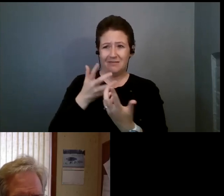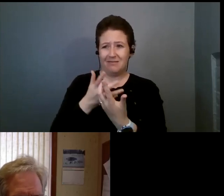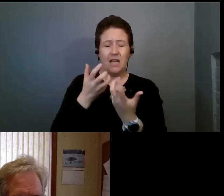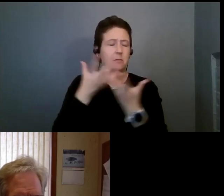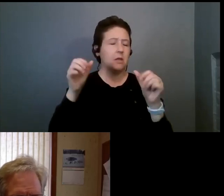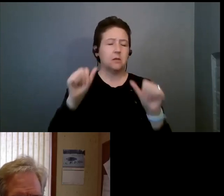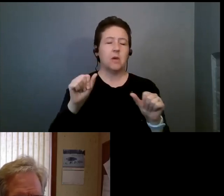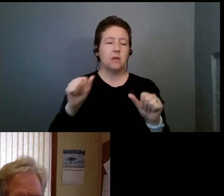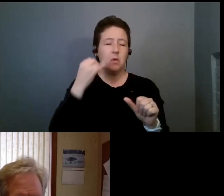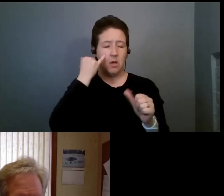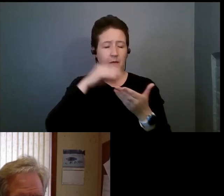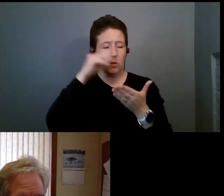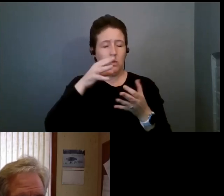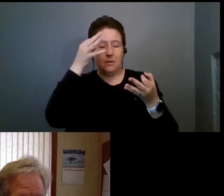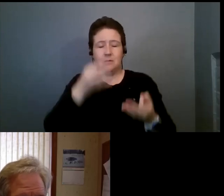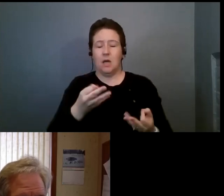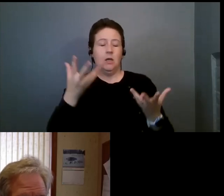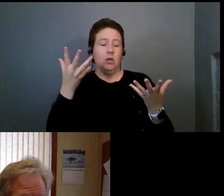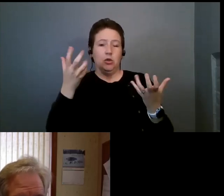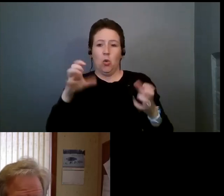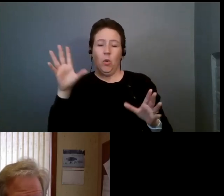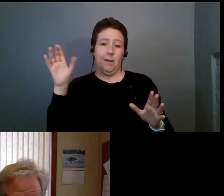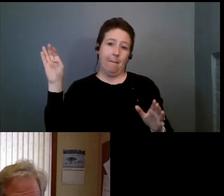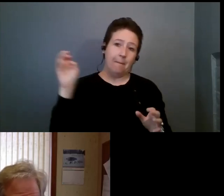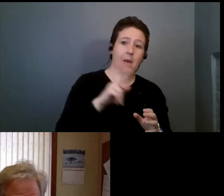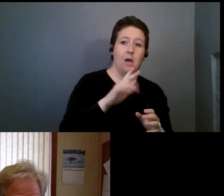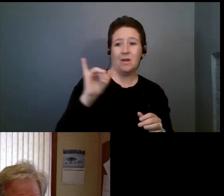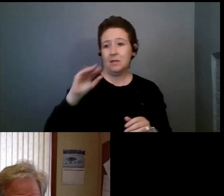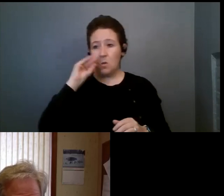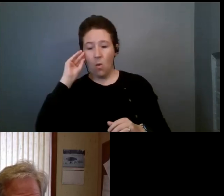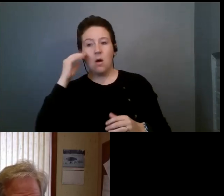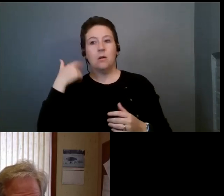students who choose to remain at home and learn online.